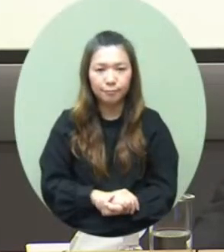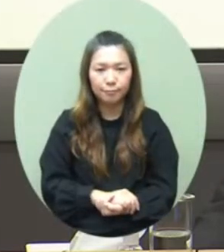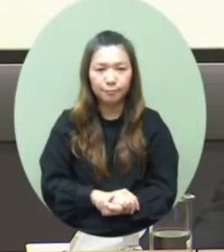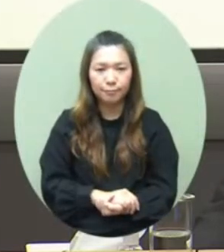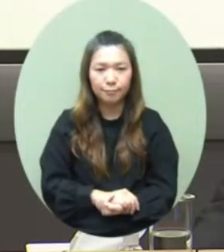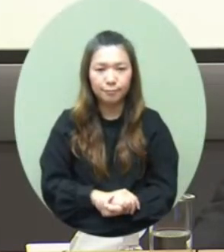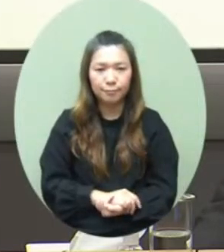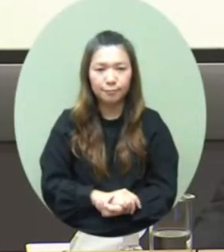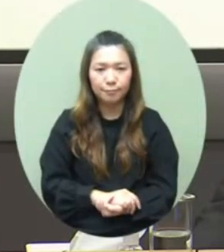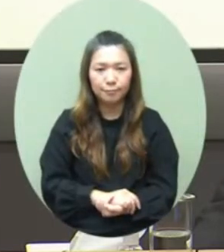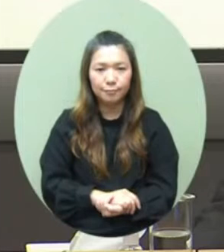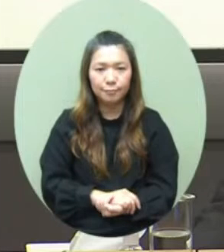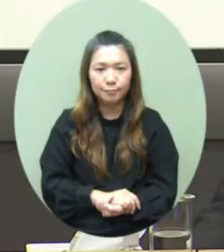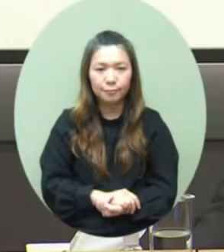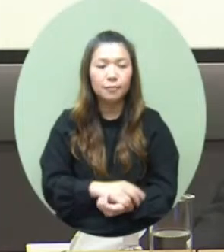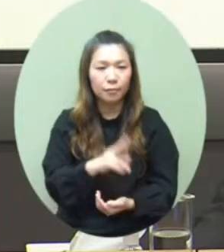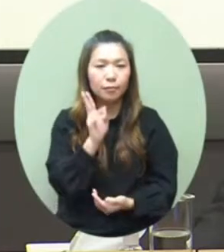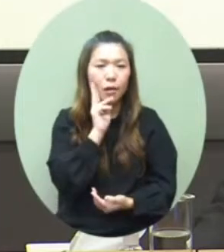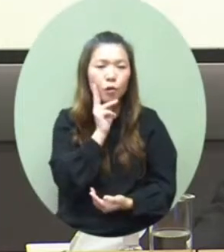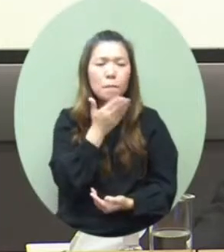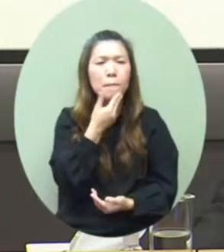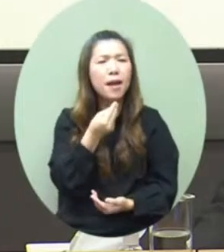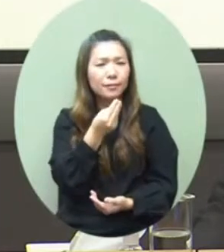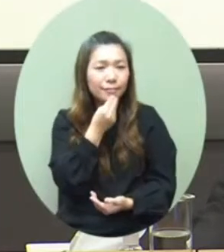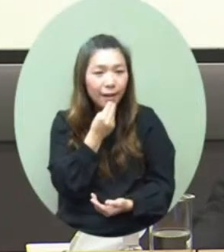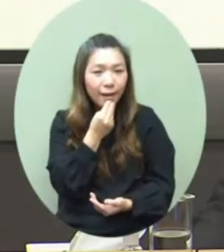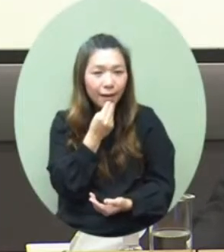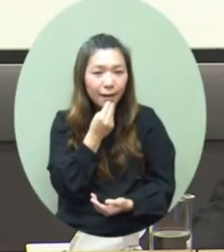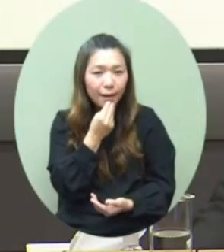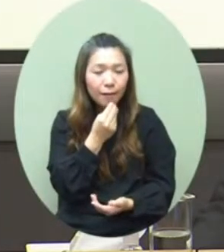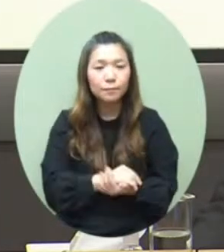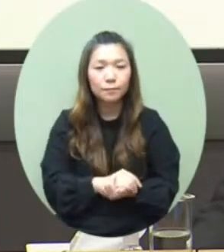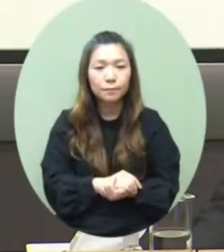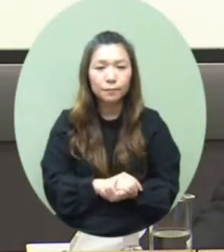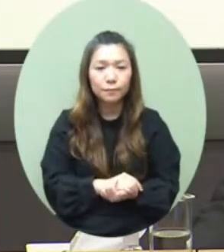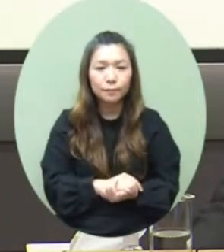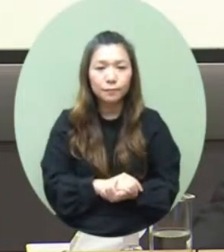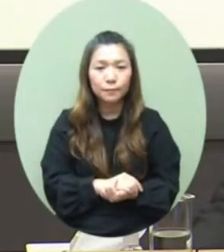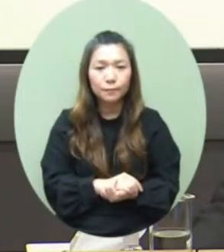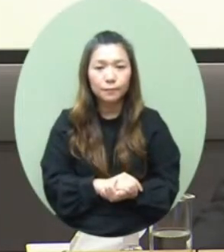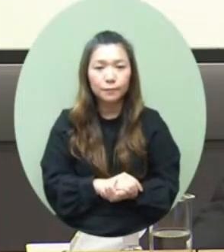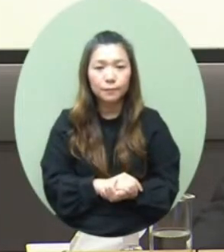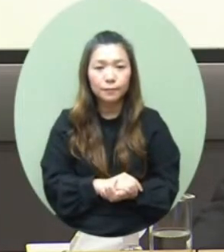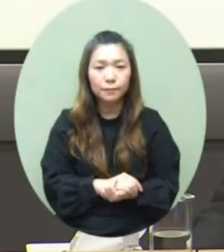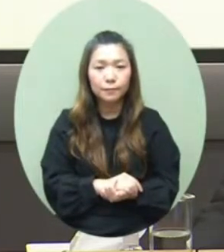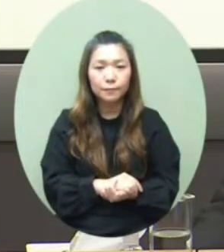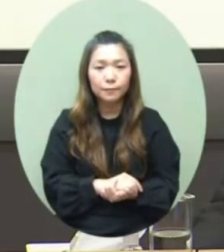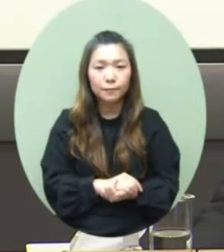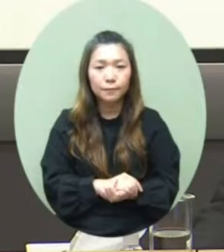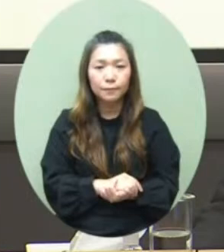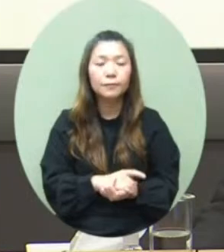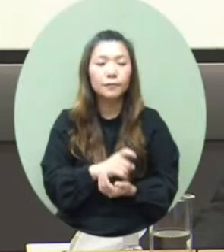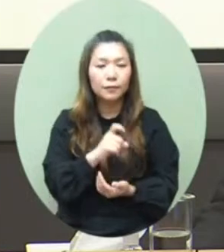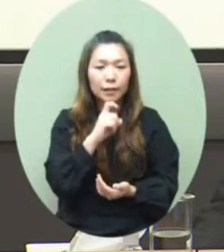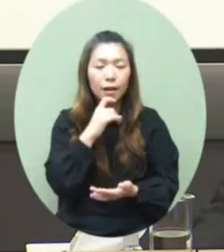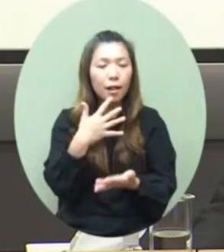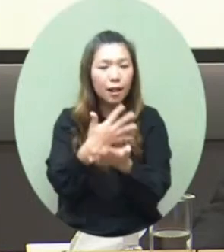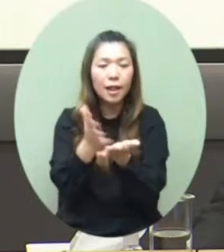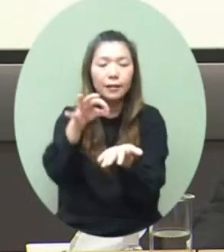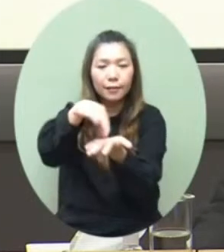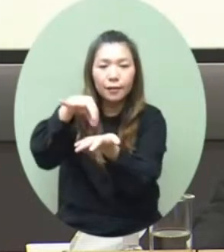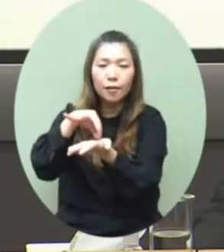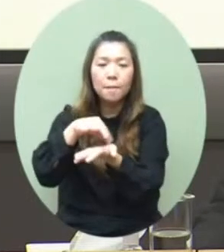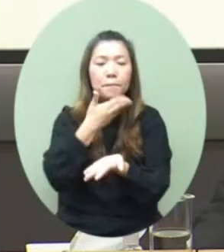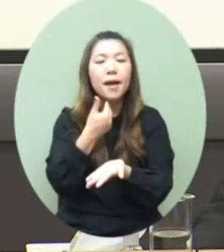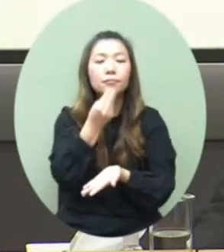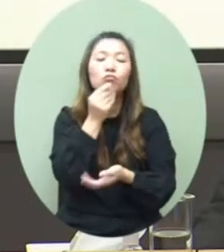gourmet gatherings, the district food festivals. I think at the